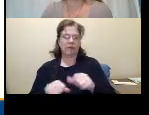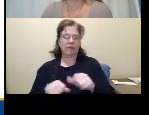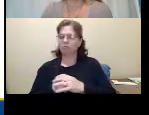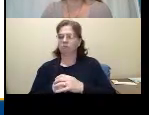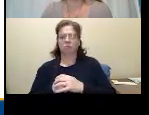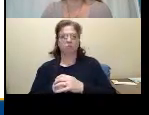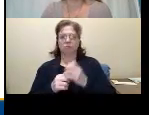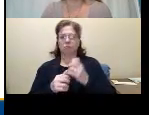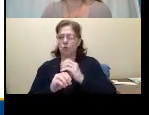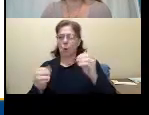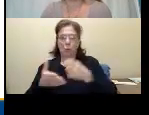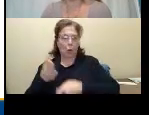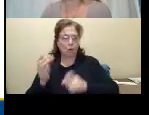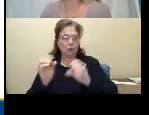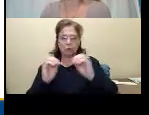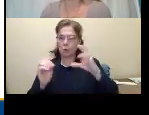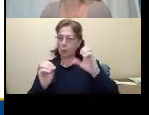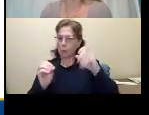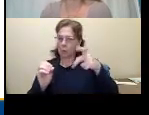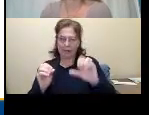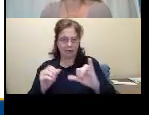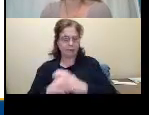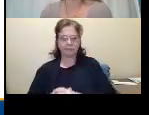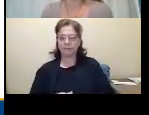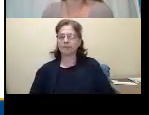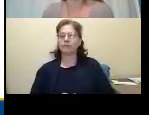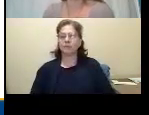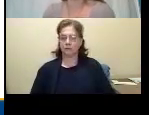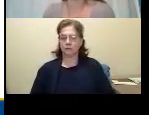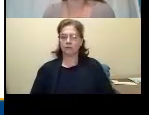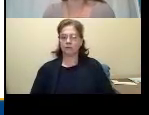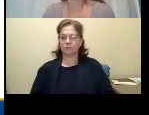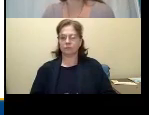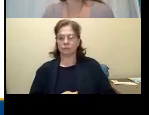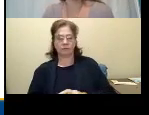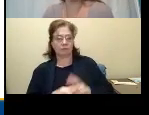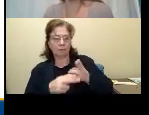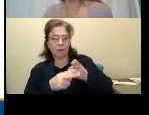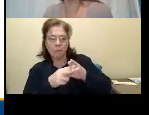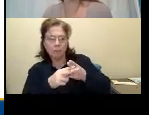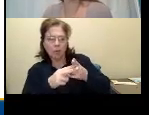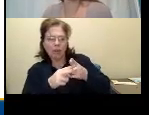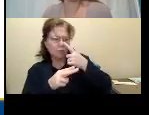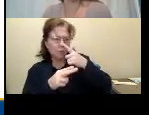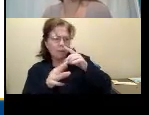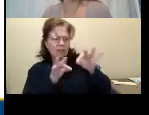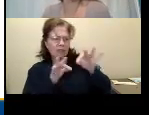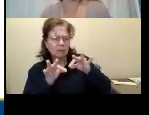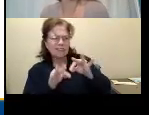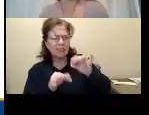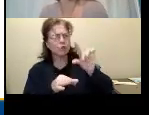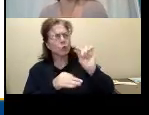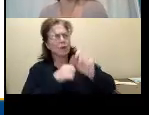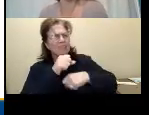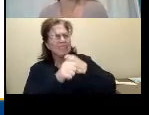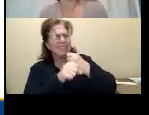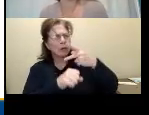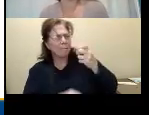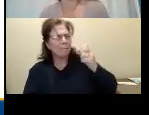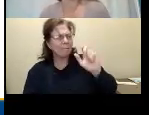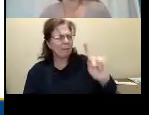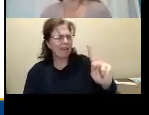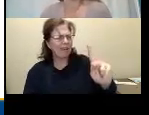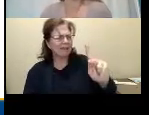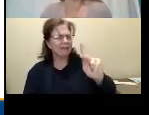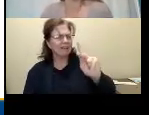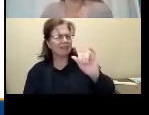no cost or no copay. Can you briefly just explain what is the 20-year pack year history in